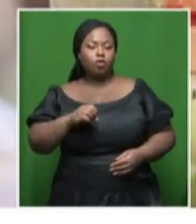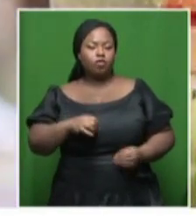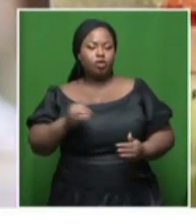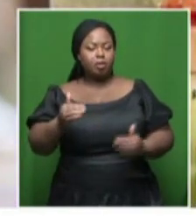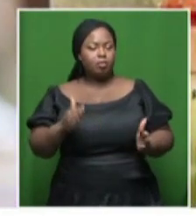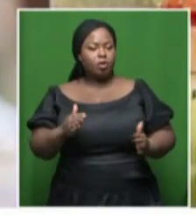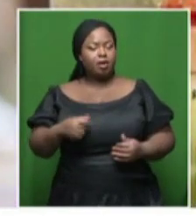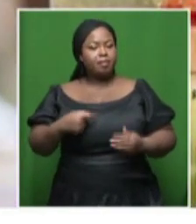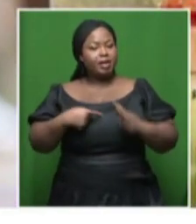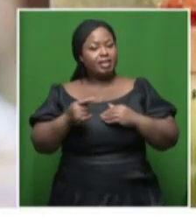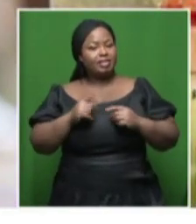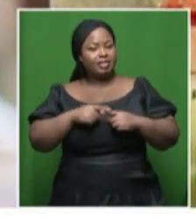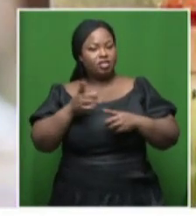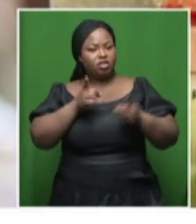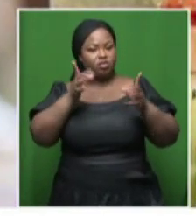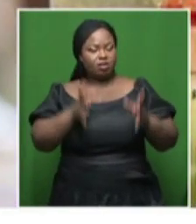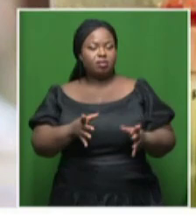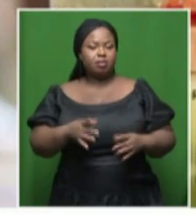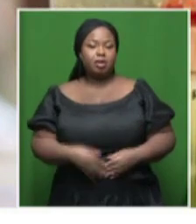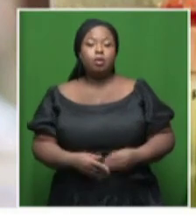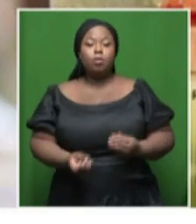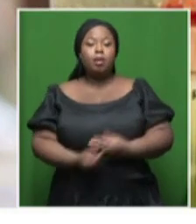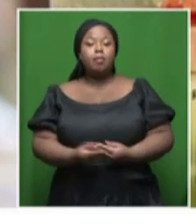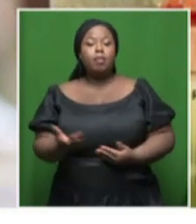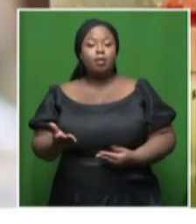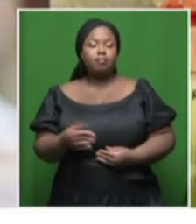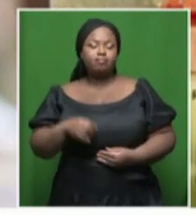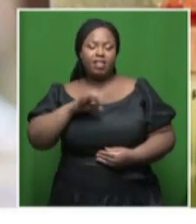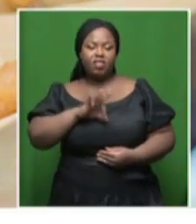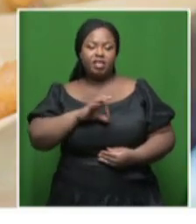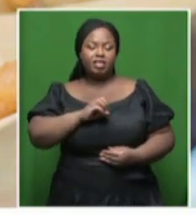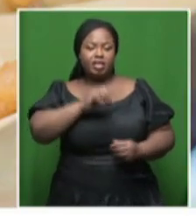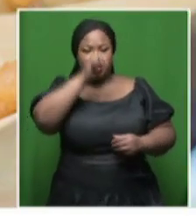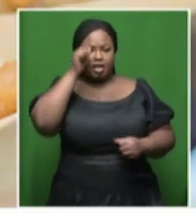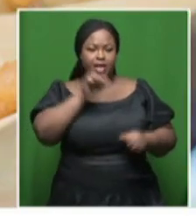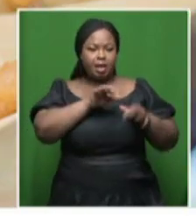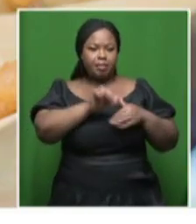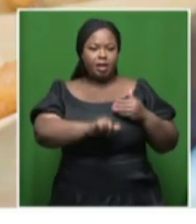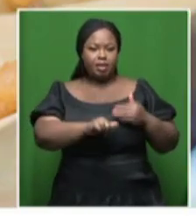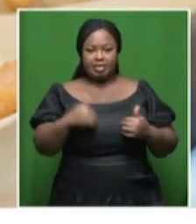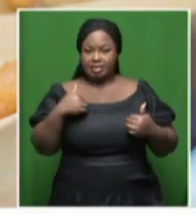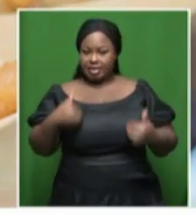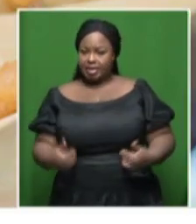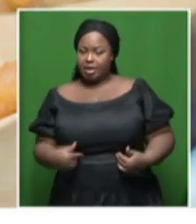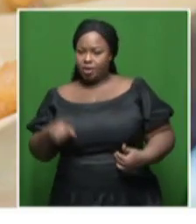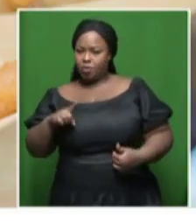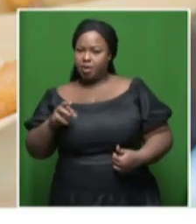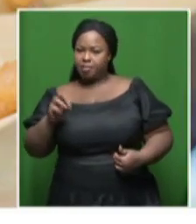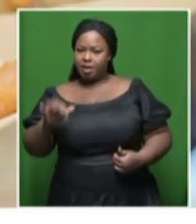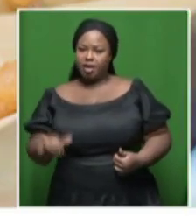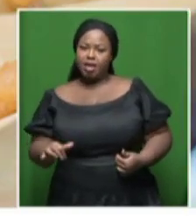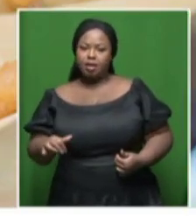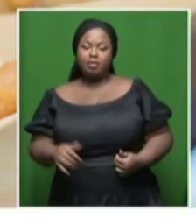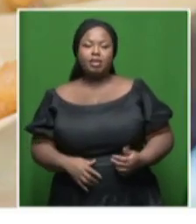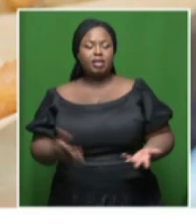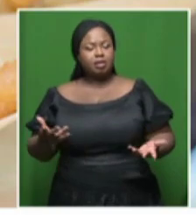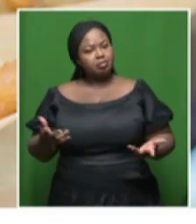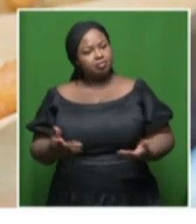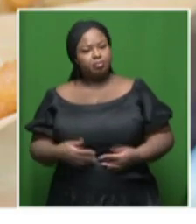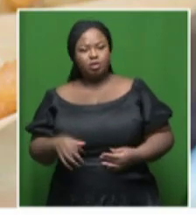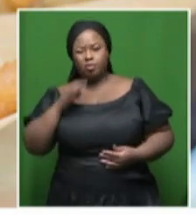Director and Executive Director. It takes place on the 30th of April and then Sunday, the 1st of May, and promises